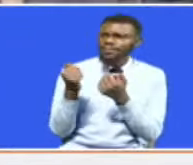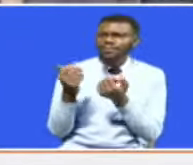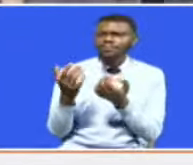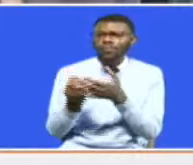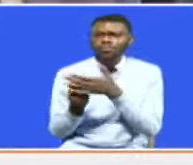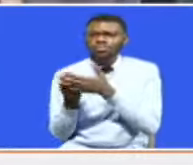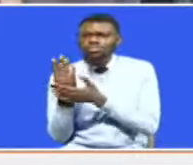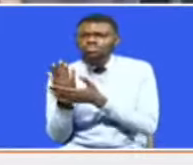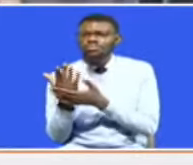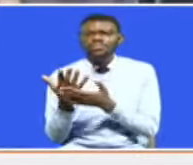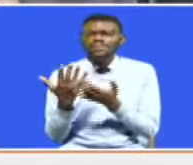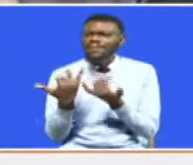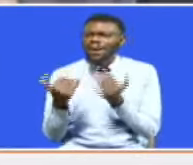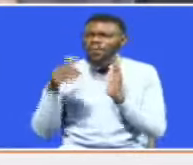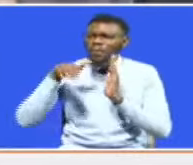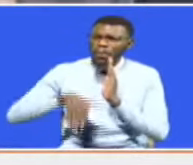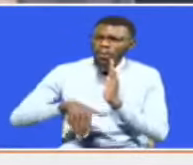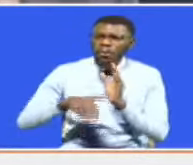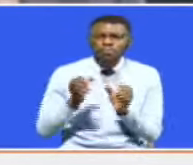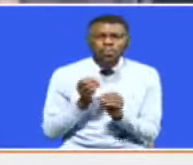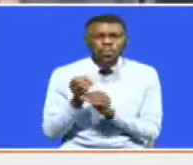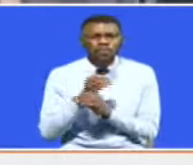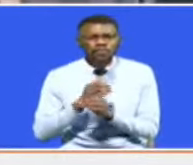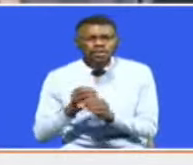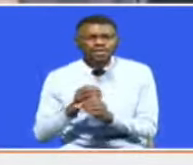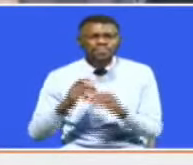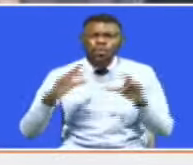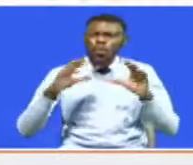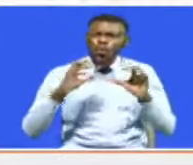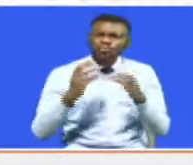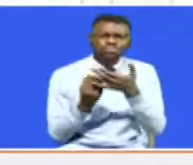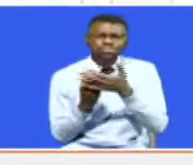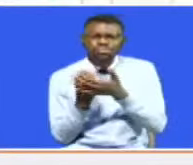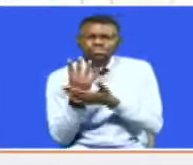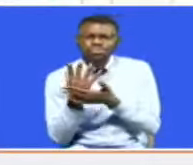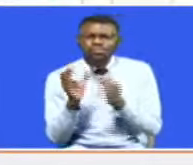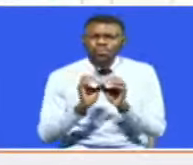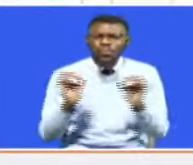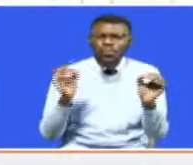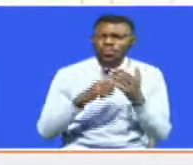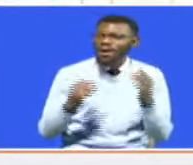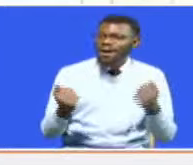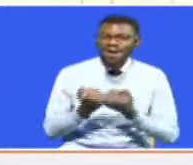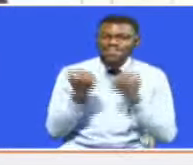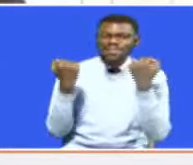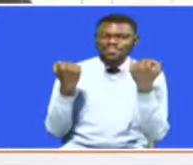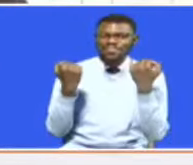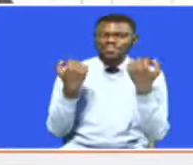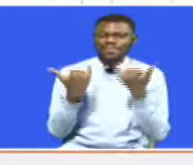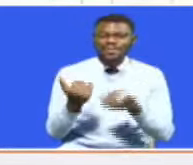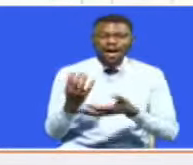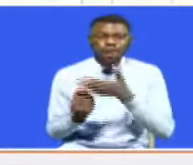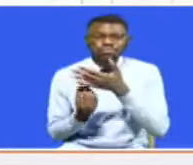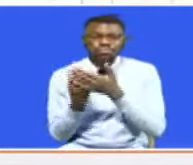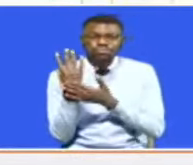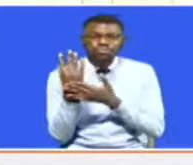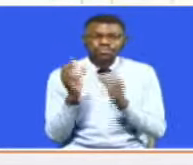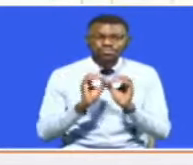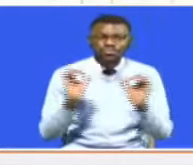What happened to coffee? What happened to cotton? Then we ask, what happened to their production and